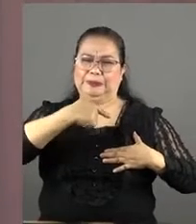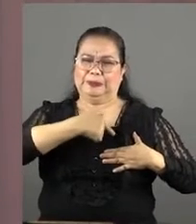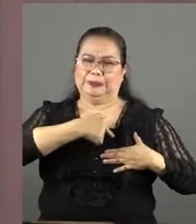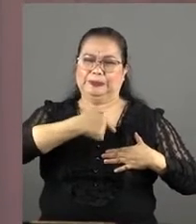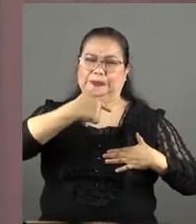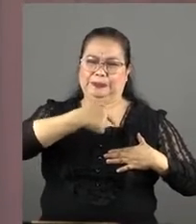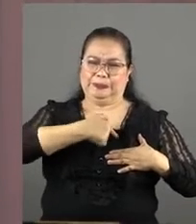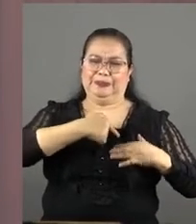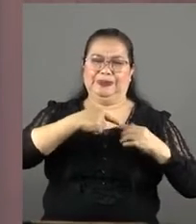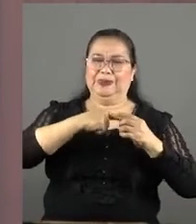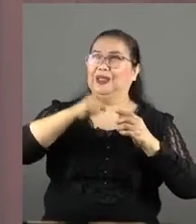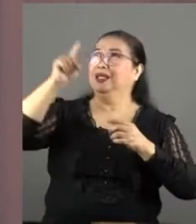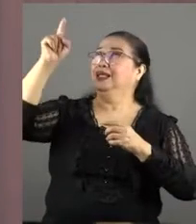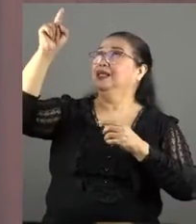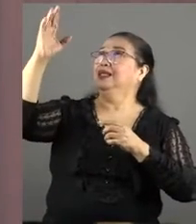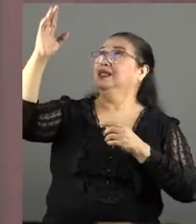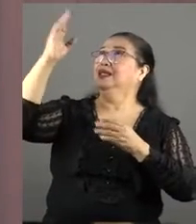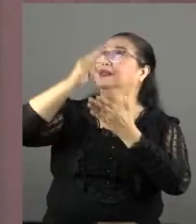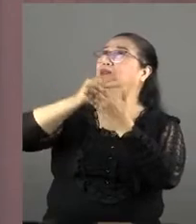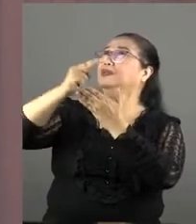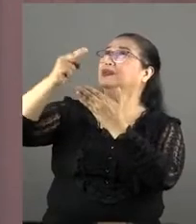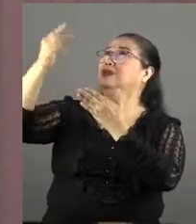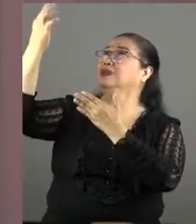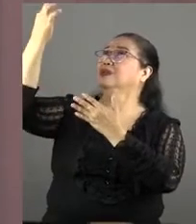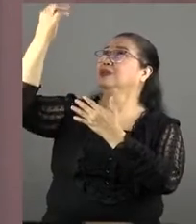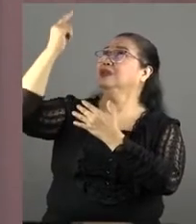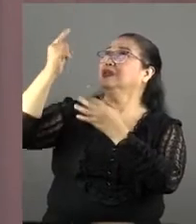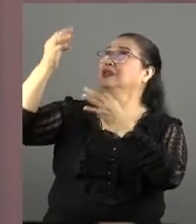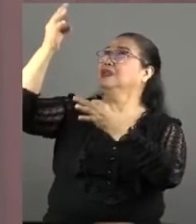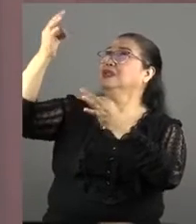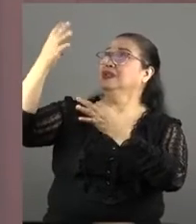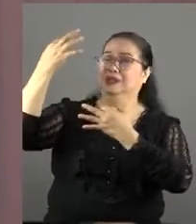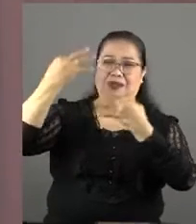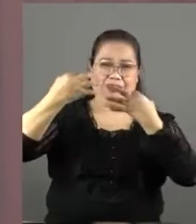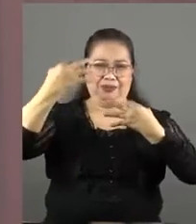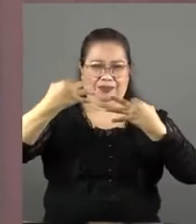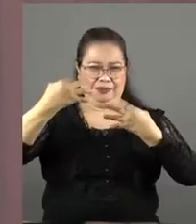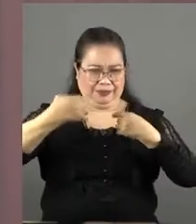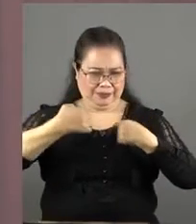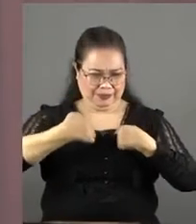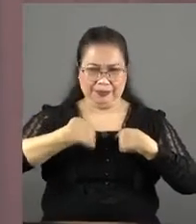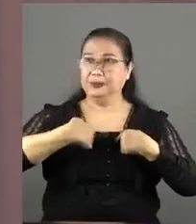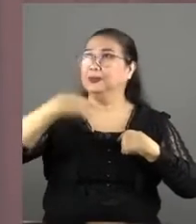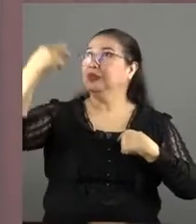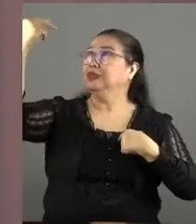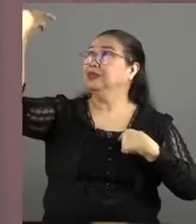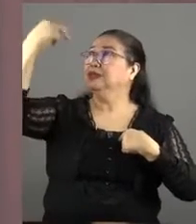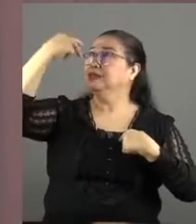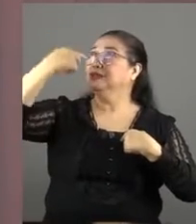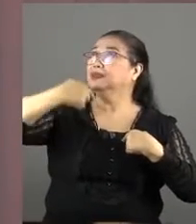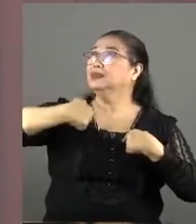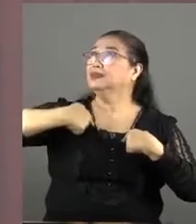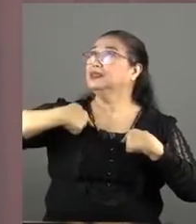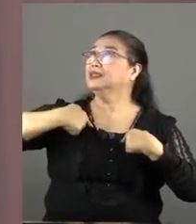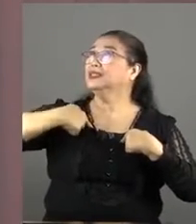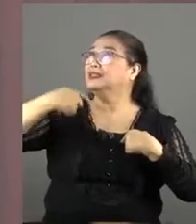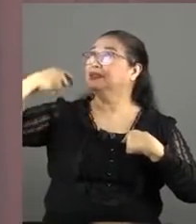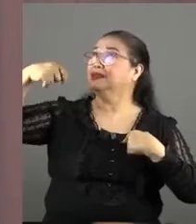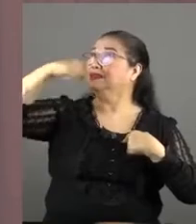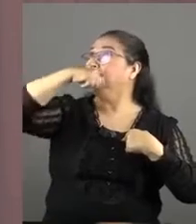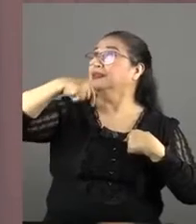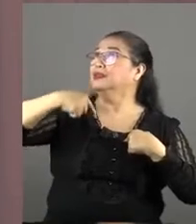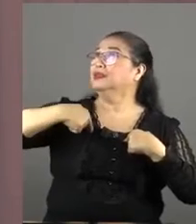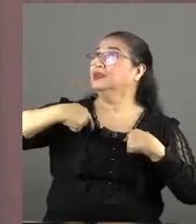God is holy, and I am under his judgment. And he deserves to do anything he wants to do with me, and